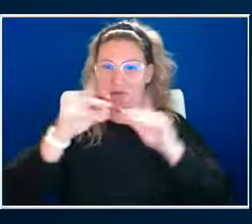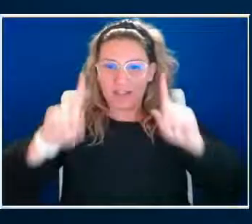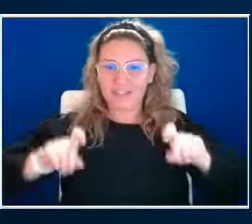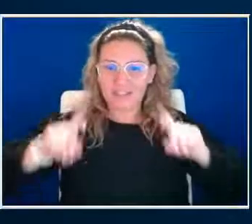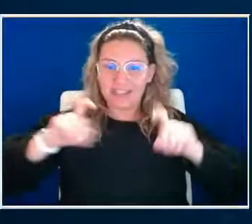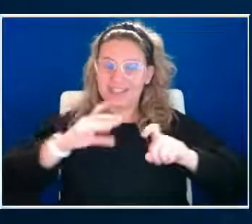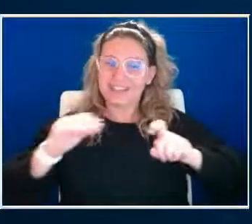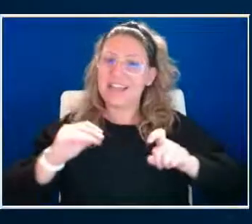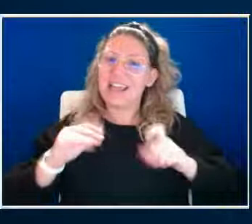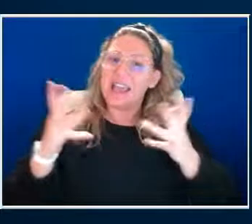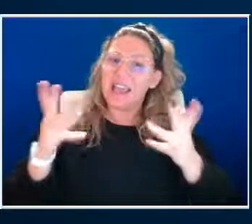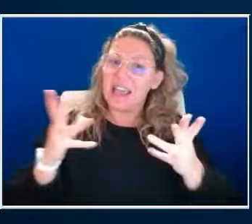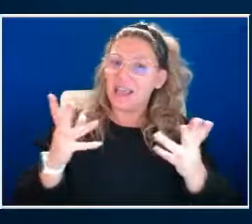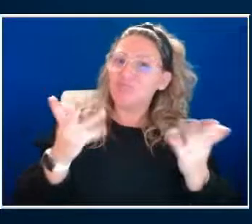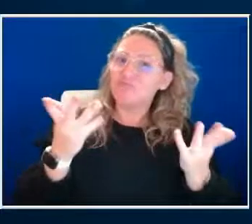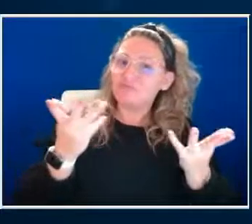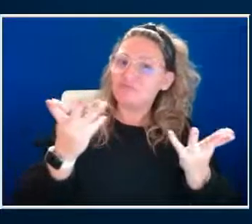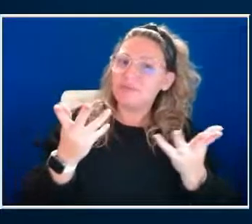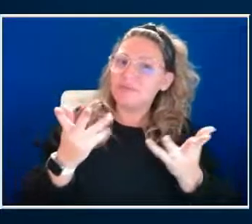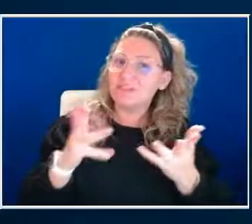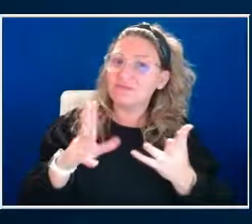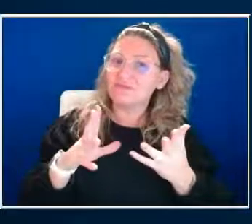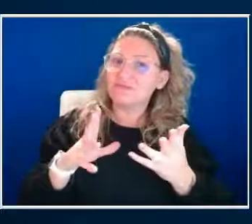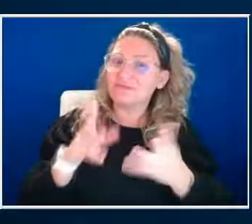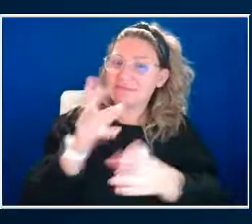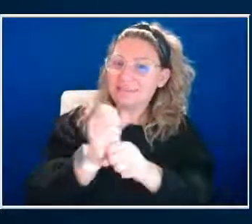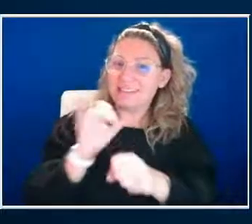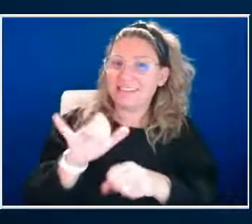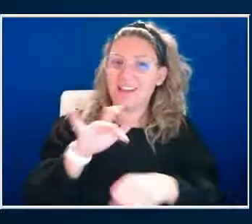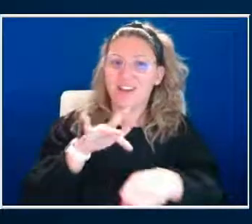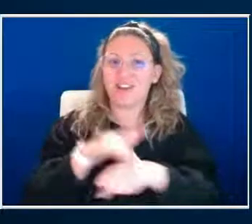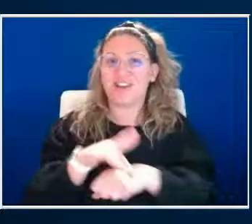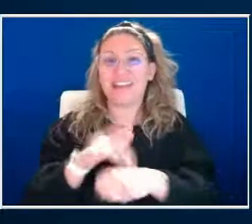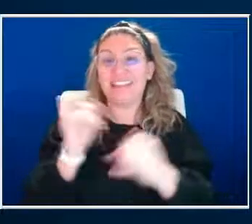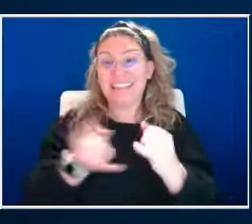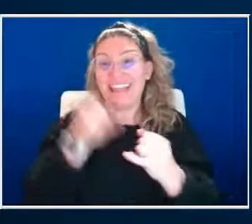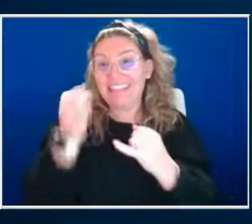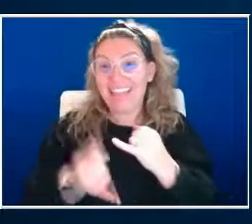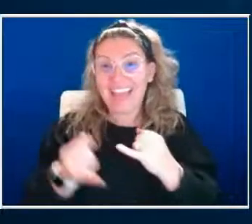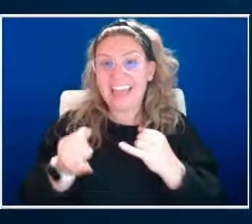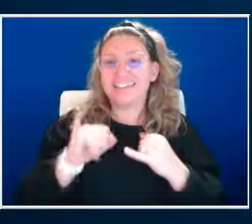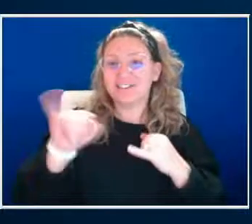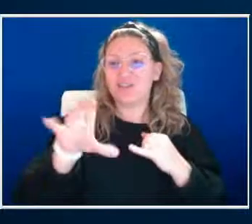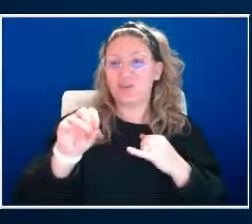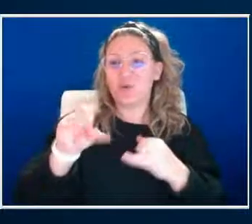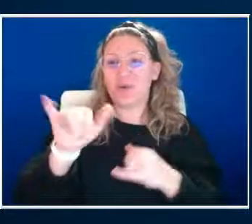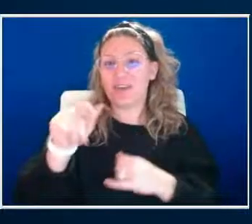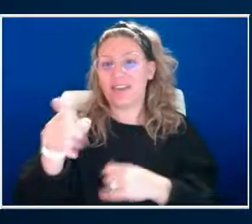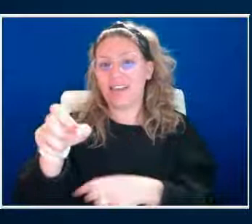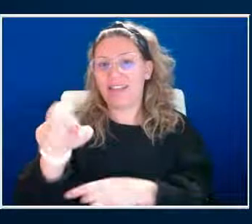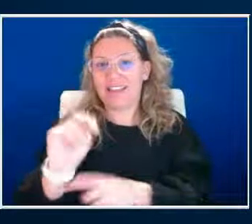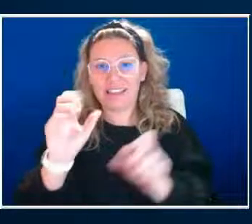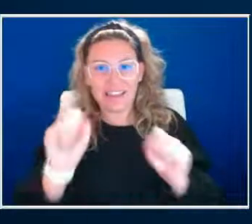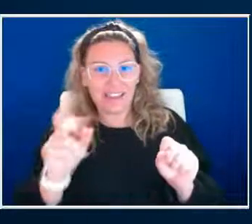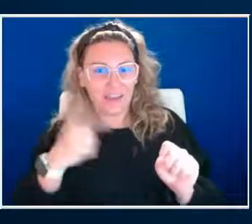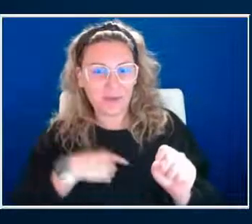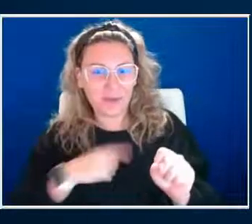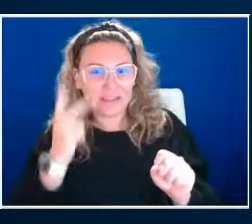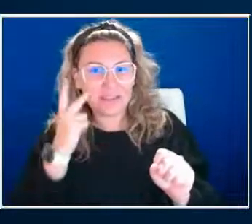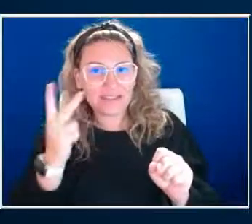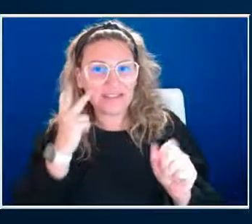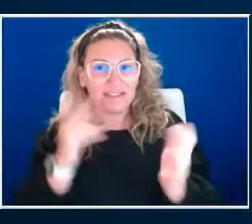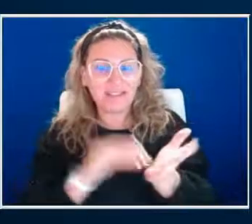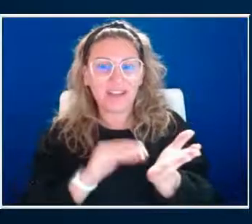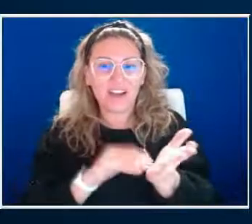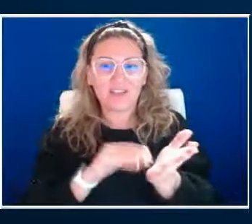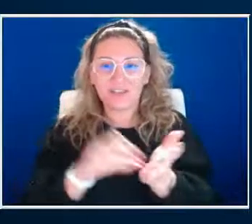screened and get to it early. Last question is from Jo Ellen. Good morning to you. She wants to know if we can get a sneak peek of what Dr. Stites is going to be talking about